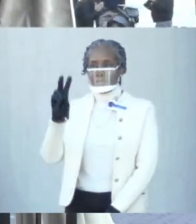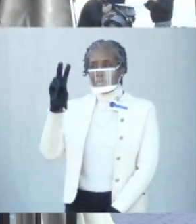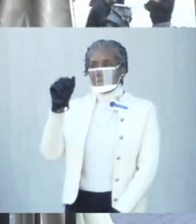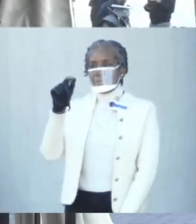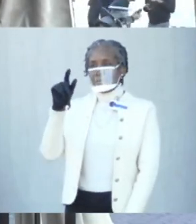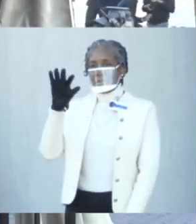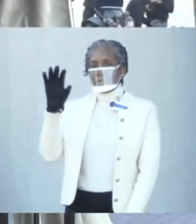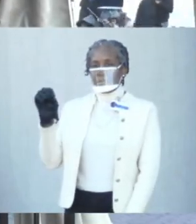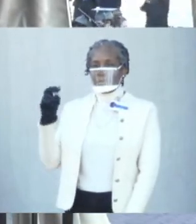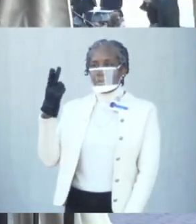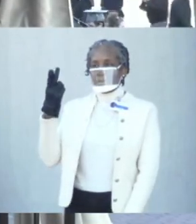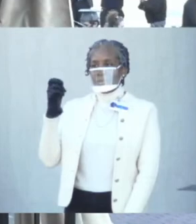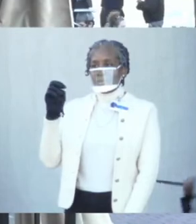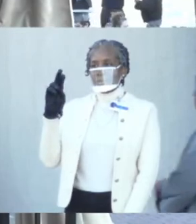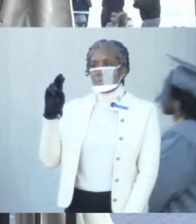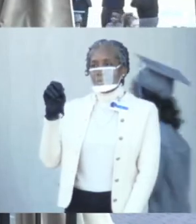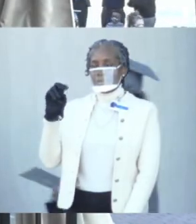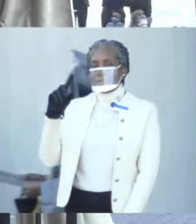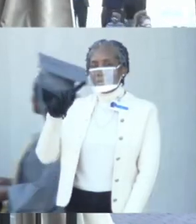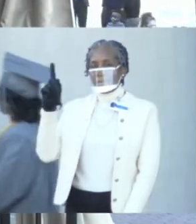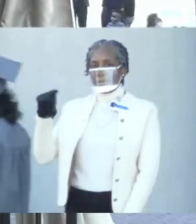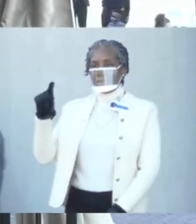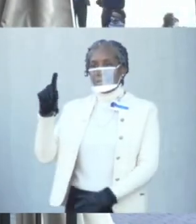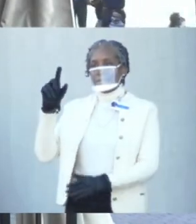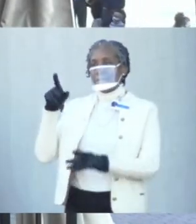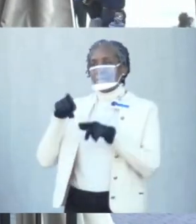Valerie Hernandez, Paralegal Technology.